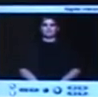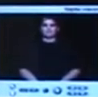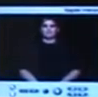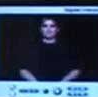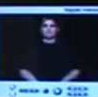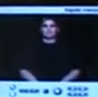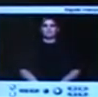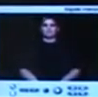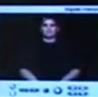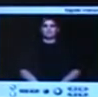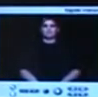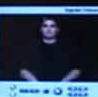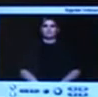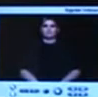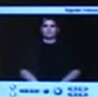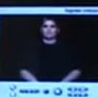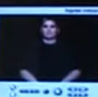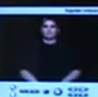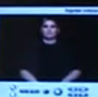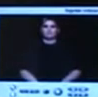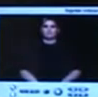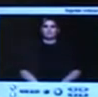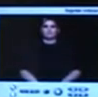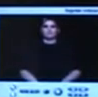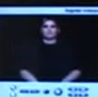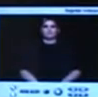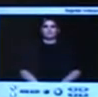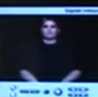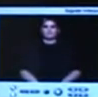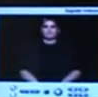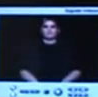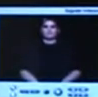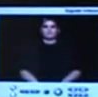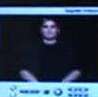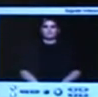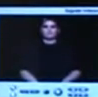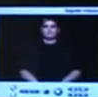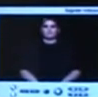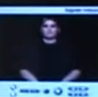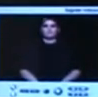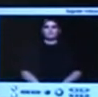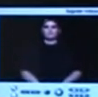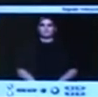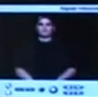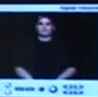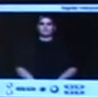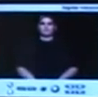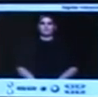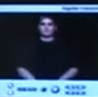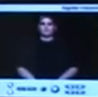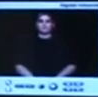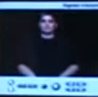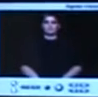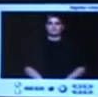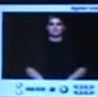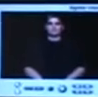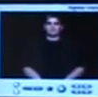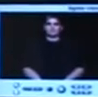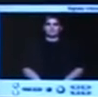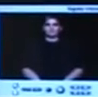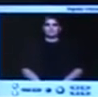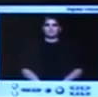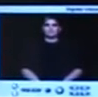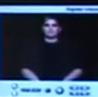dictionary of the Signtel Interpreter is an ASL dictionary. Then we put the images together for